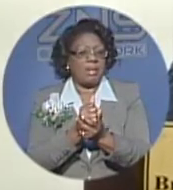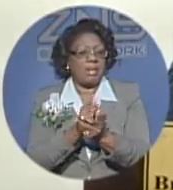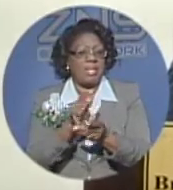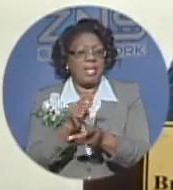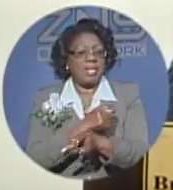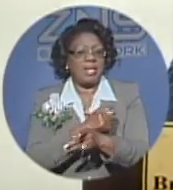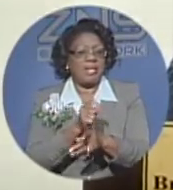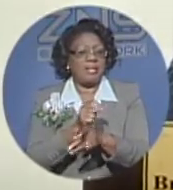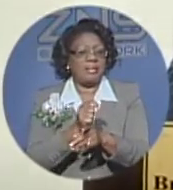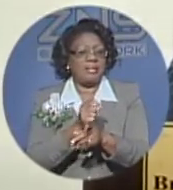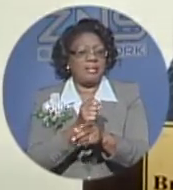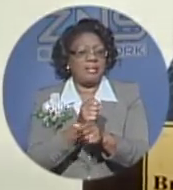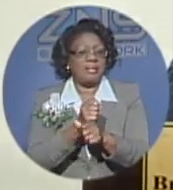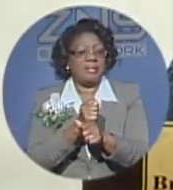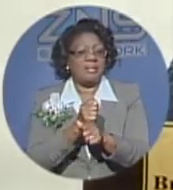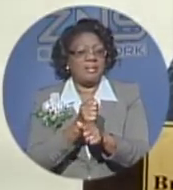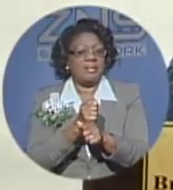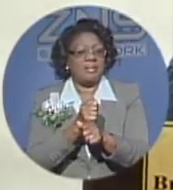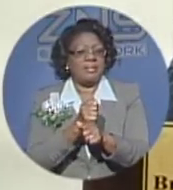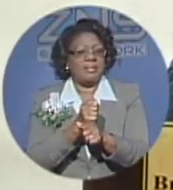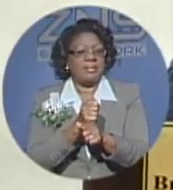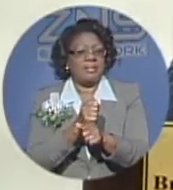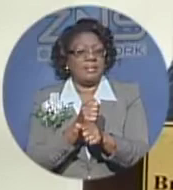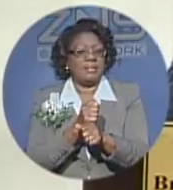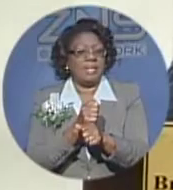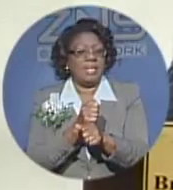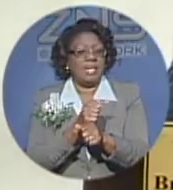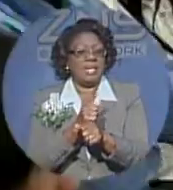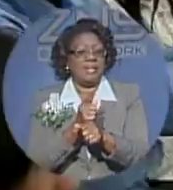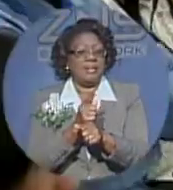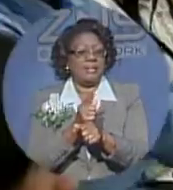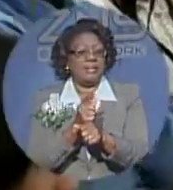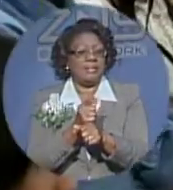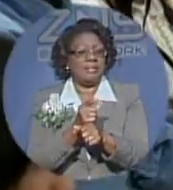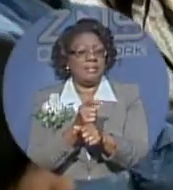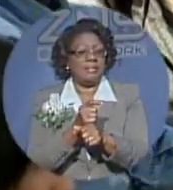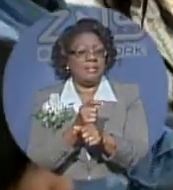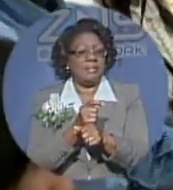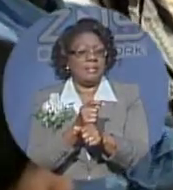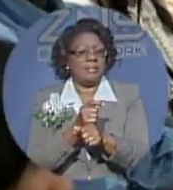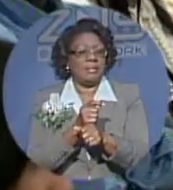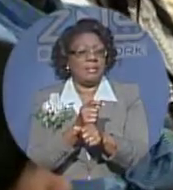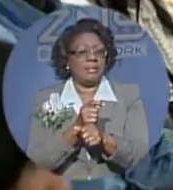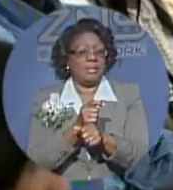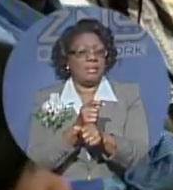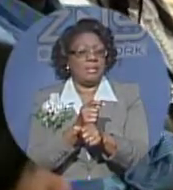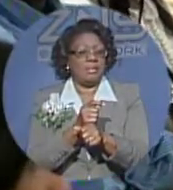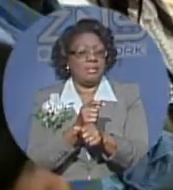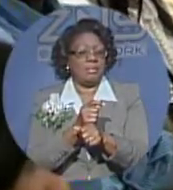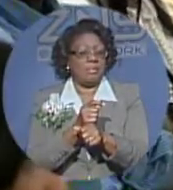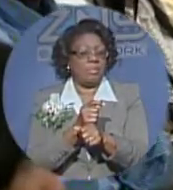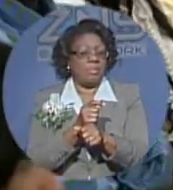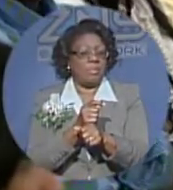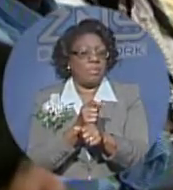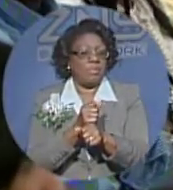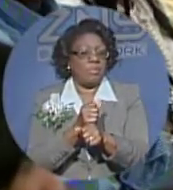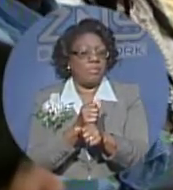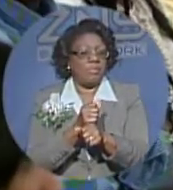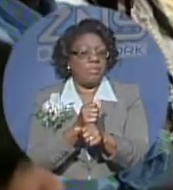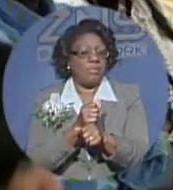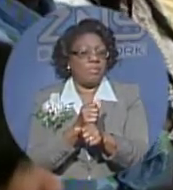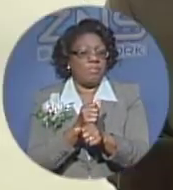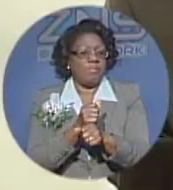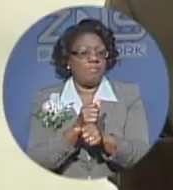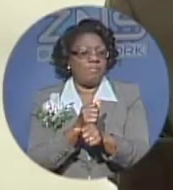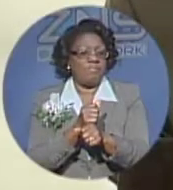selected to stay. Managing Director of the Public Hospitals Authority, Herbert Brown, says investment in quality human resources